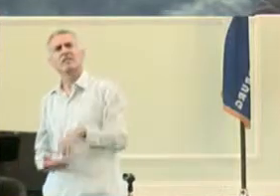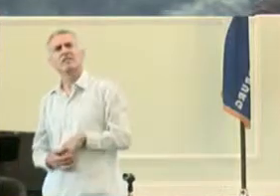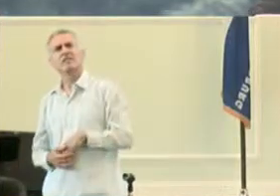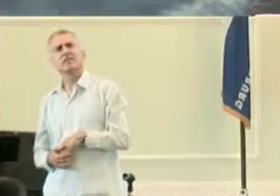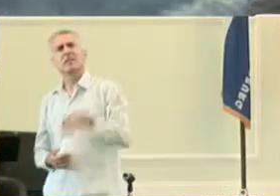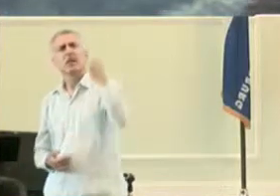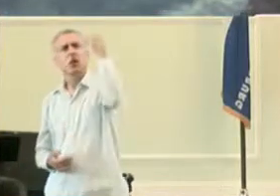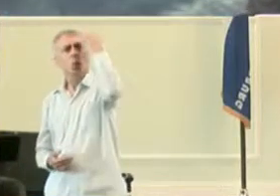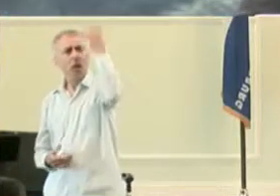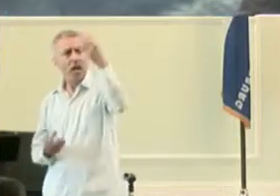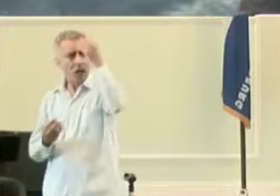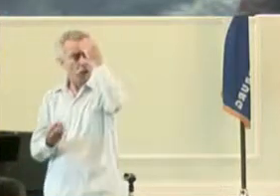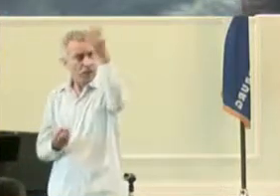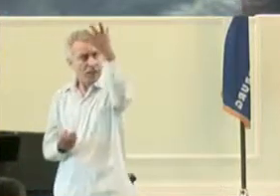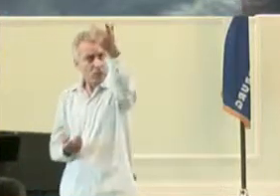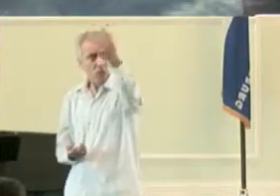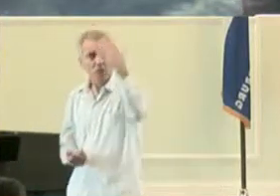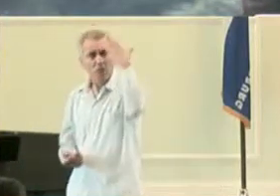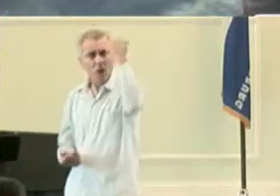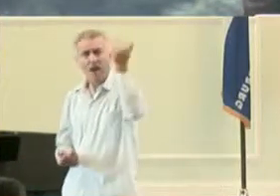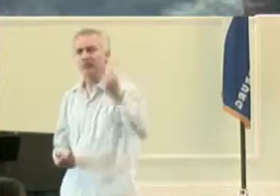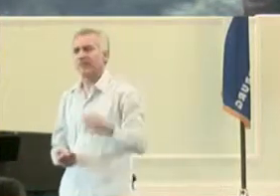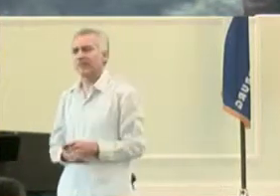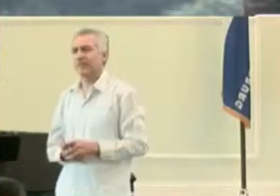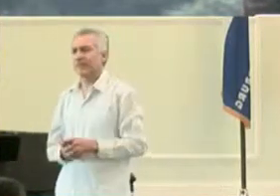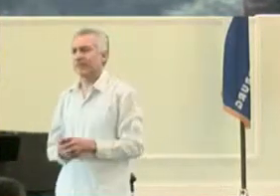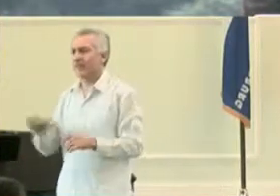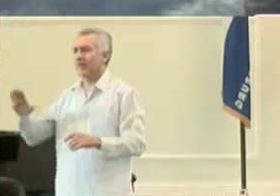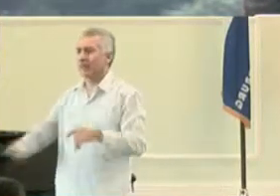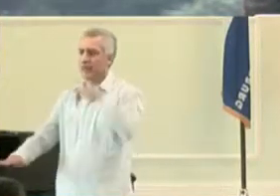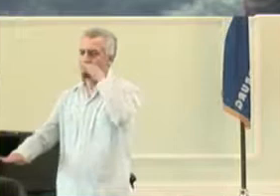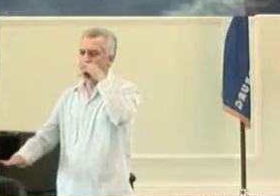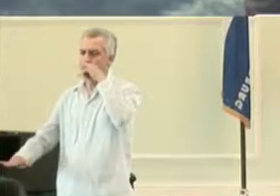are going to lovingly obey what he says to us. Amen?